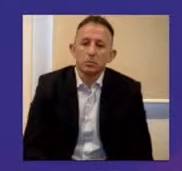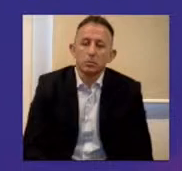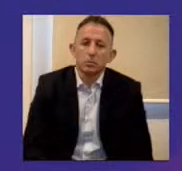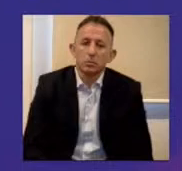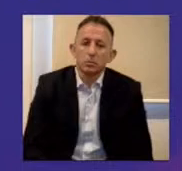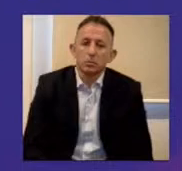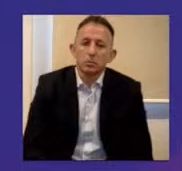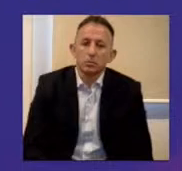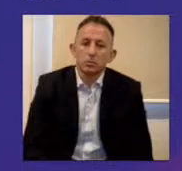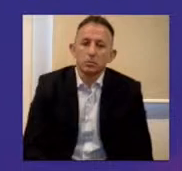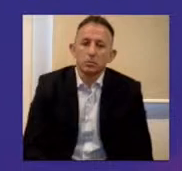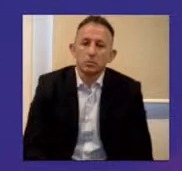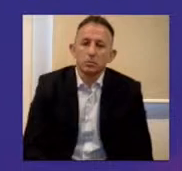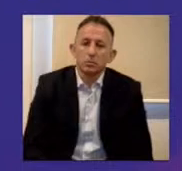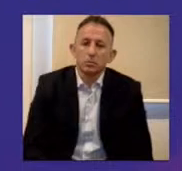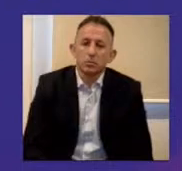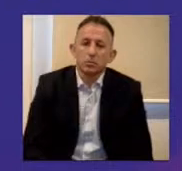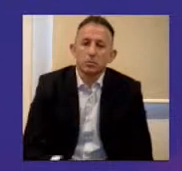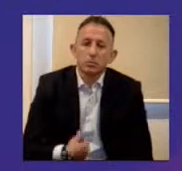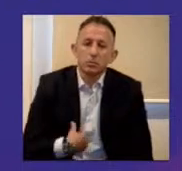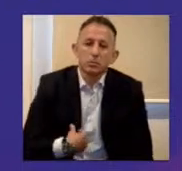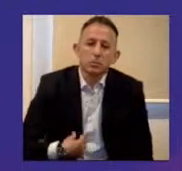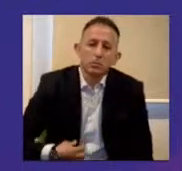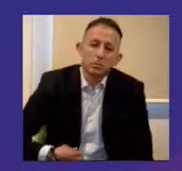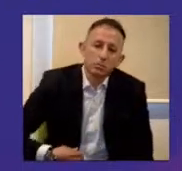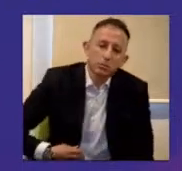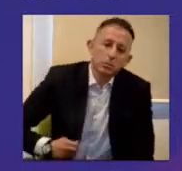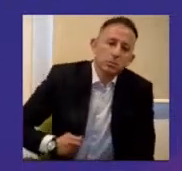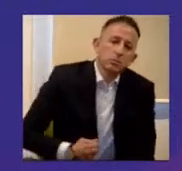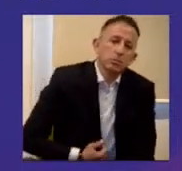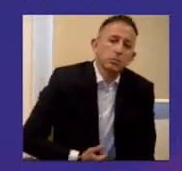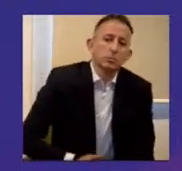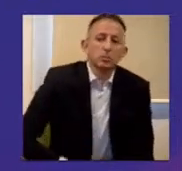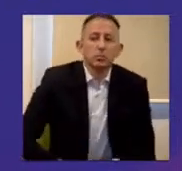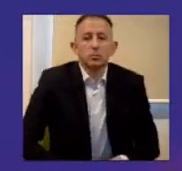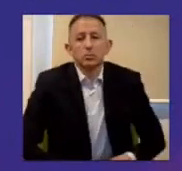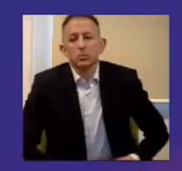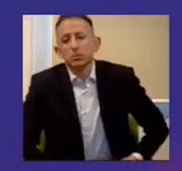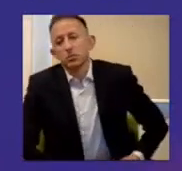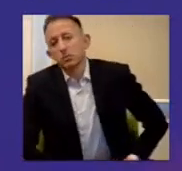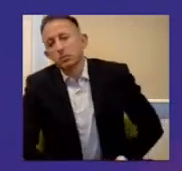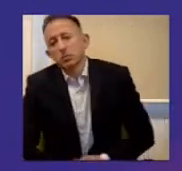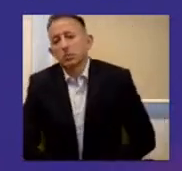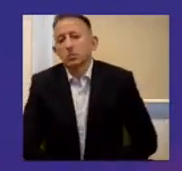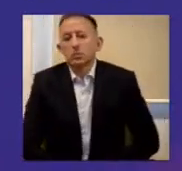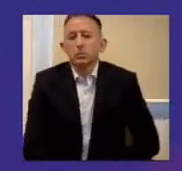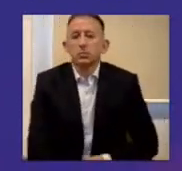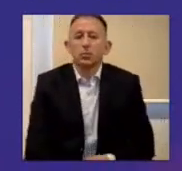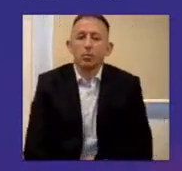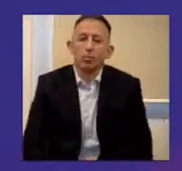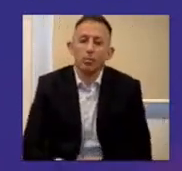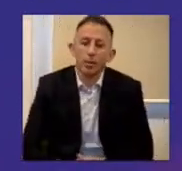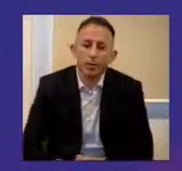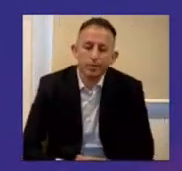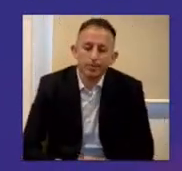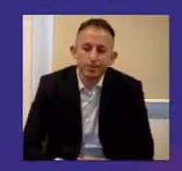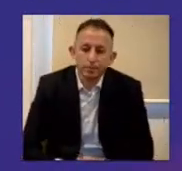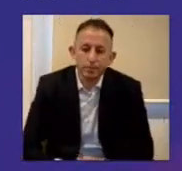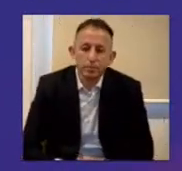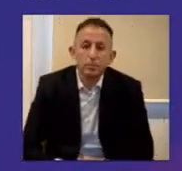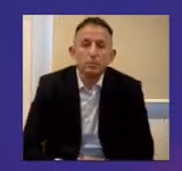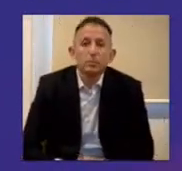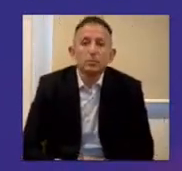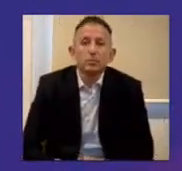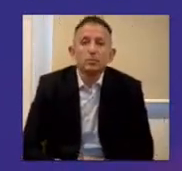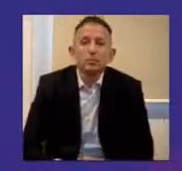When I say data interpretation or data generation, I mean all kinds of data: text, images, sound, music, video, any kind of